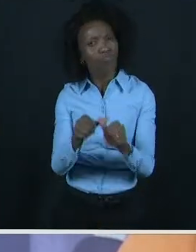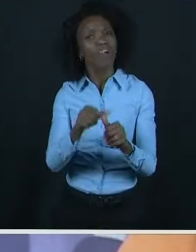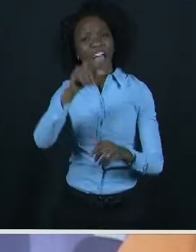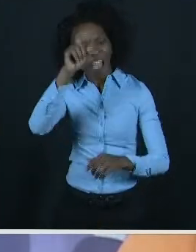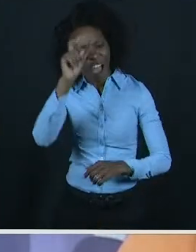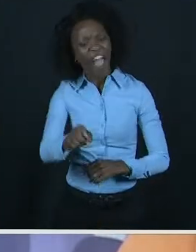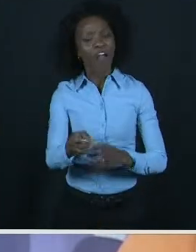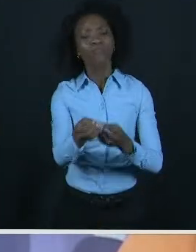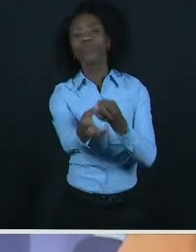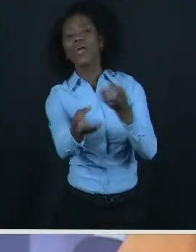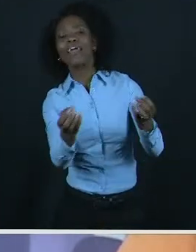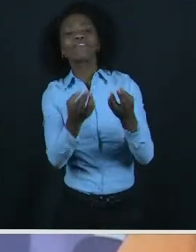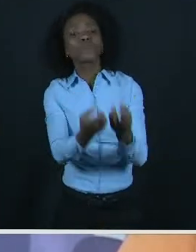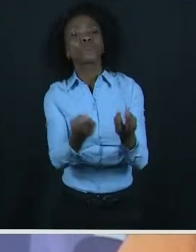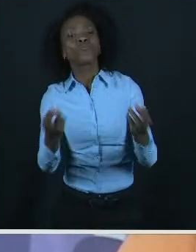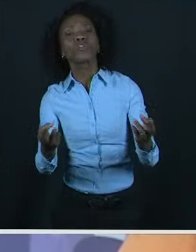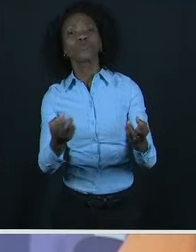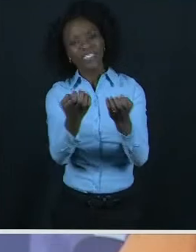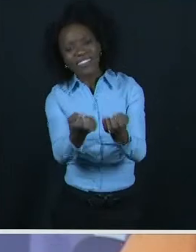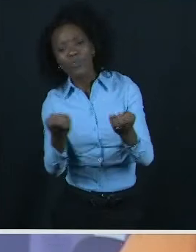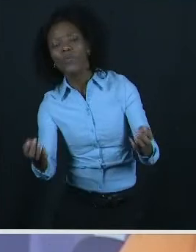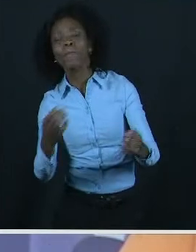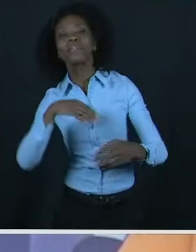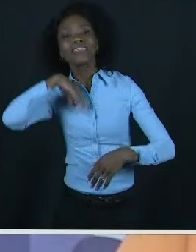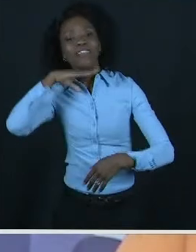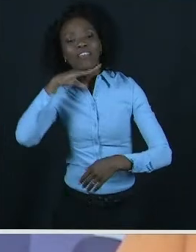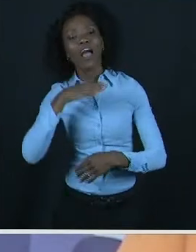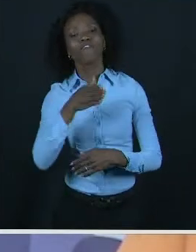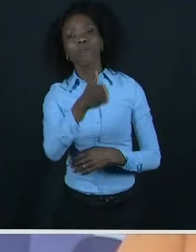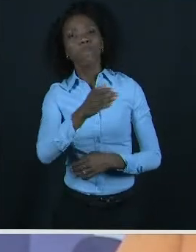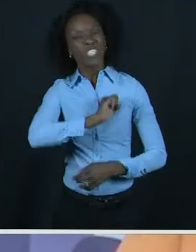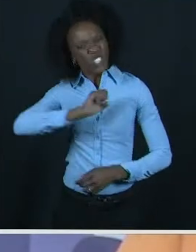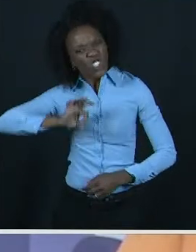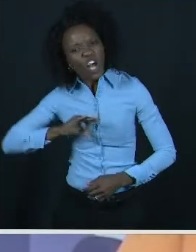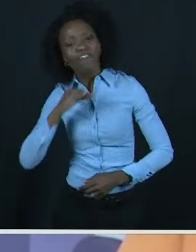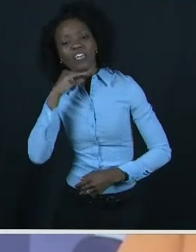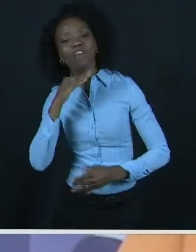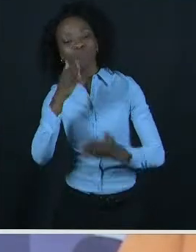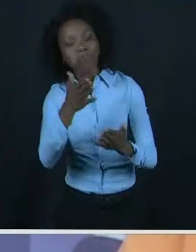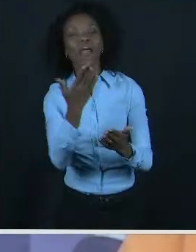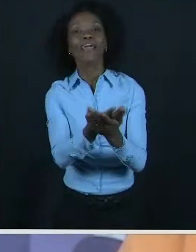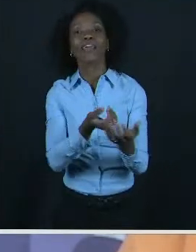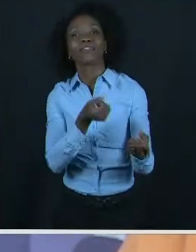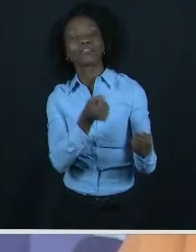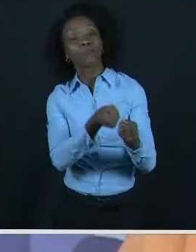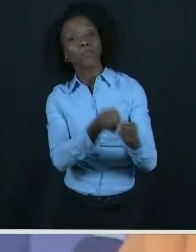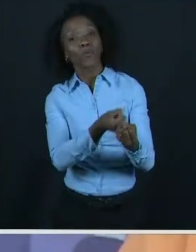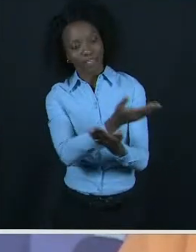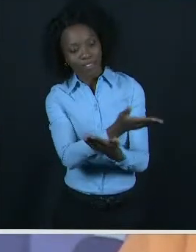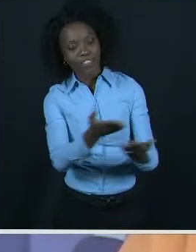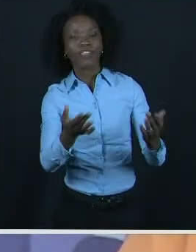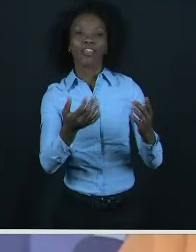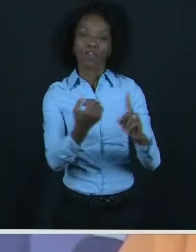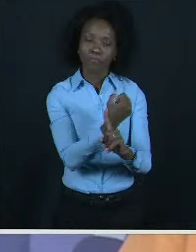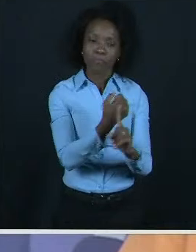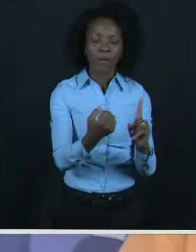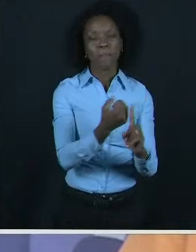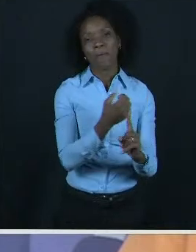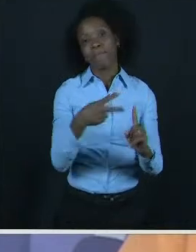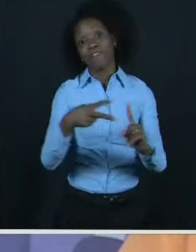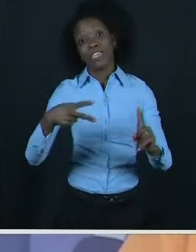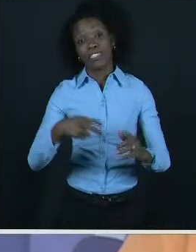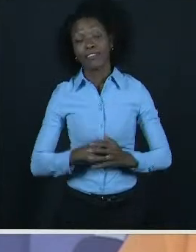equipped, and there must be staff that will help victims of violence against